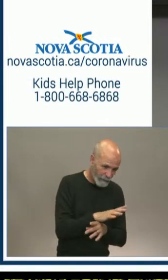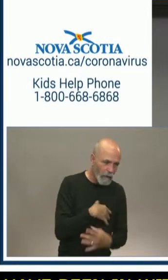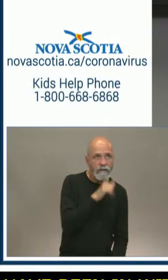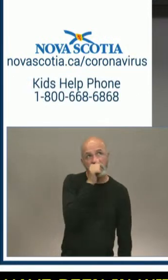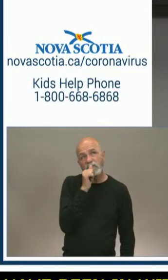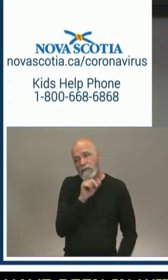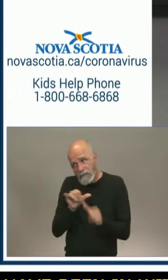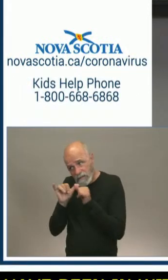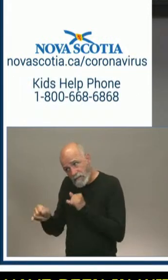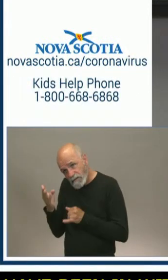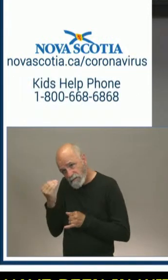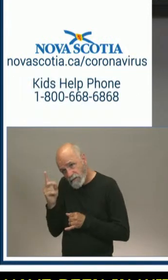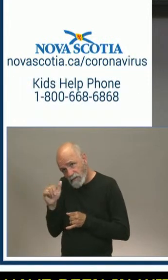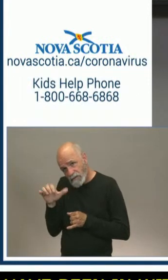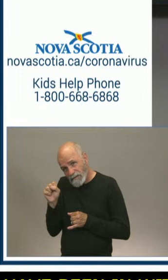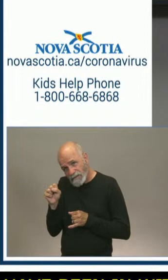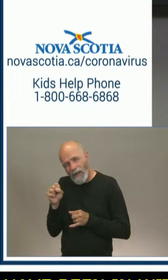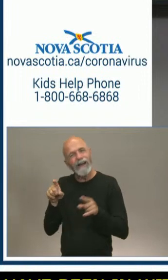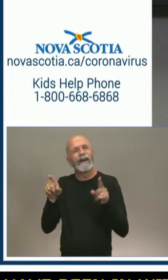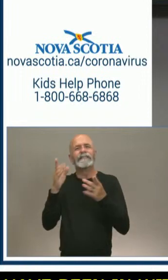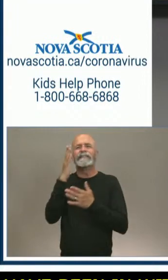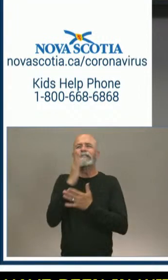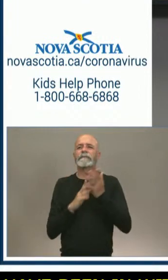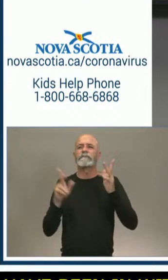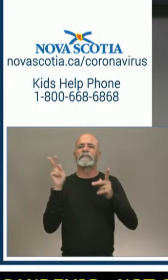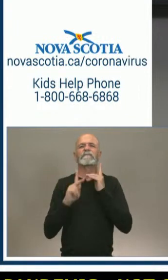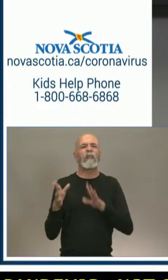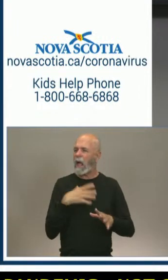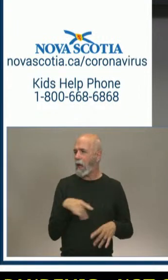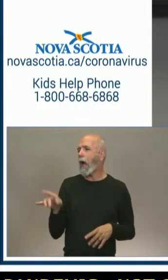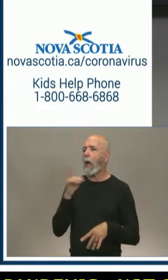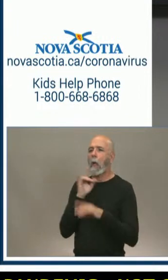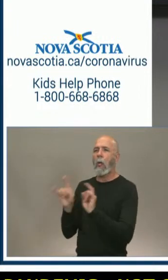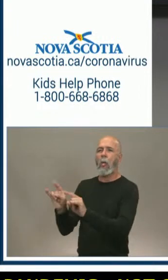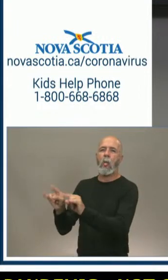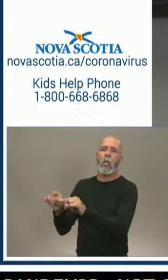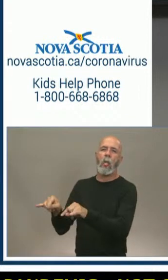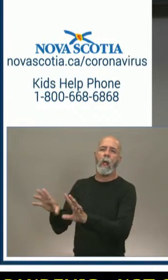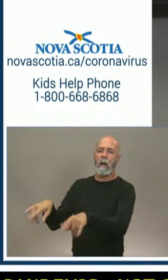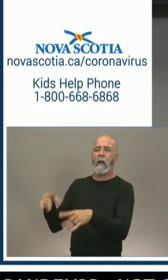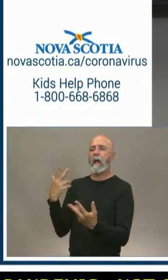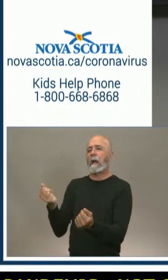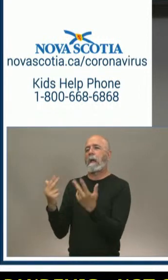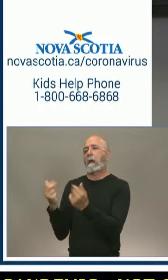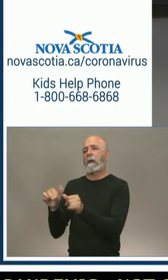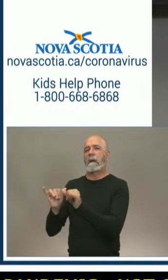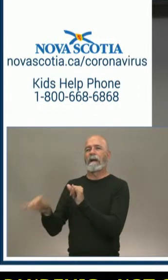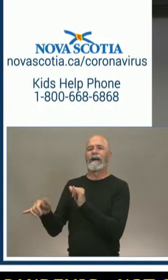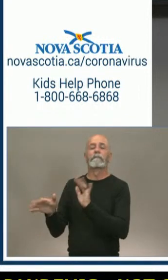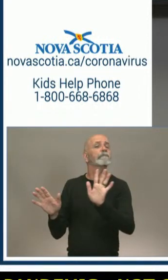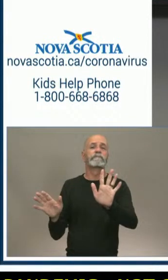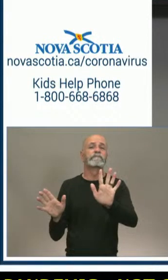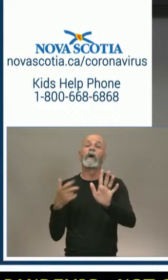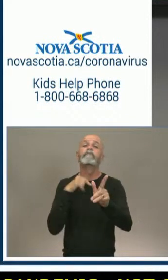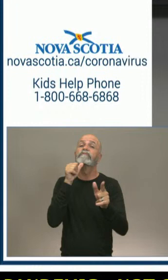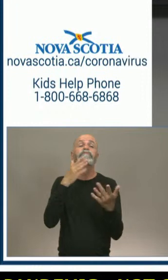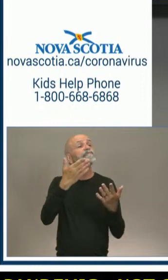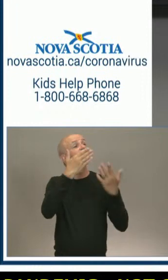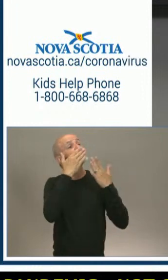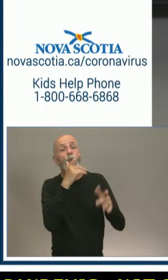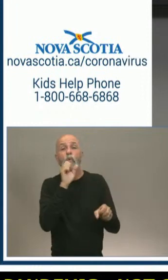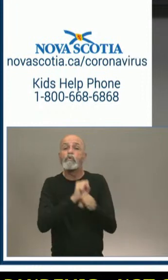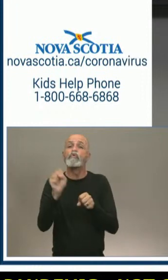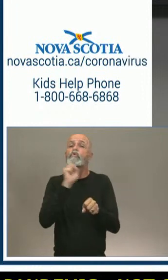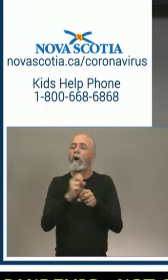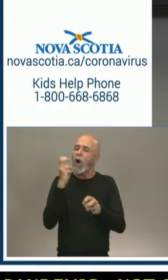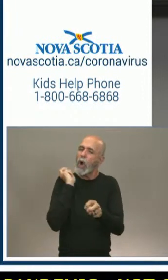they have been unfairly criticized and stigmatized. And I thank rotational workers and their families for everything they have endured over